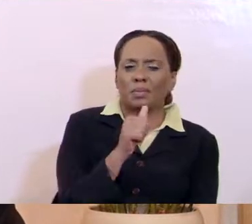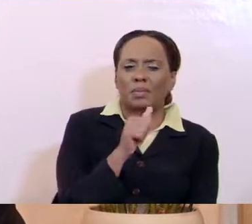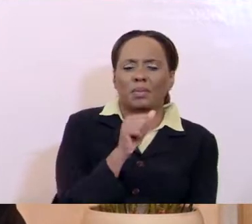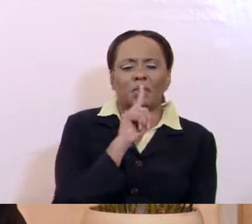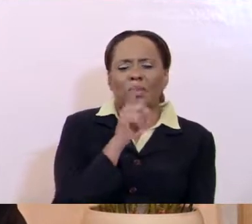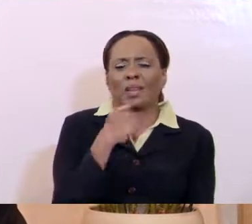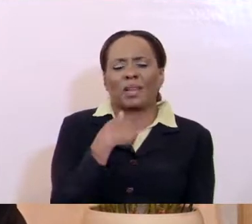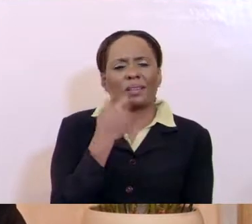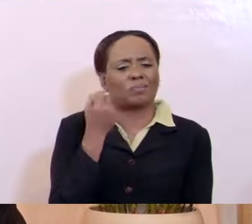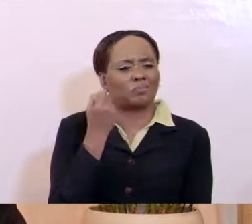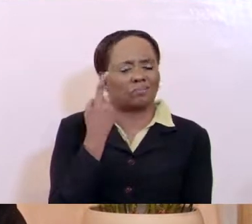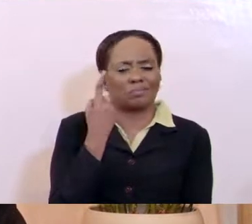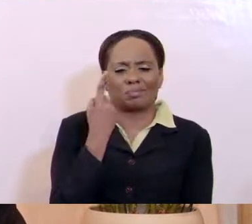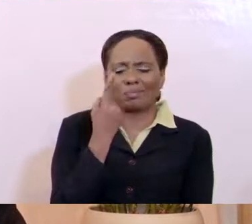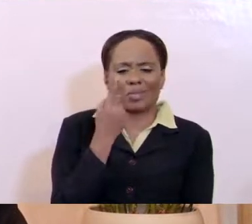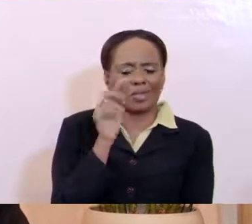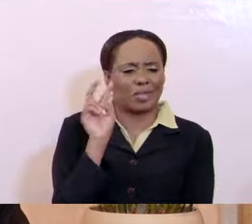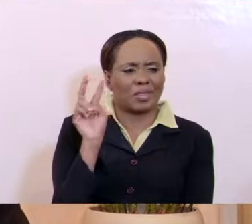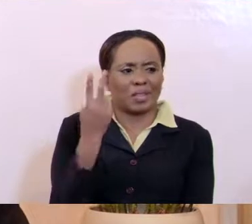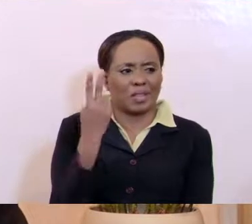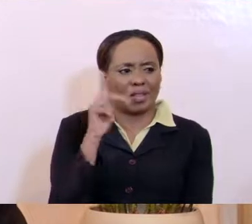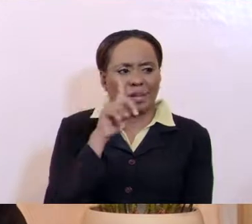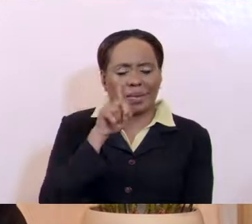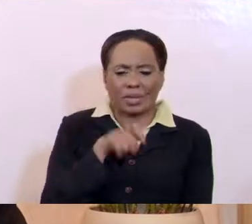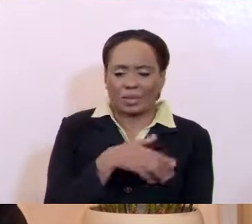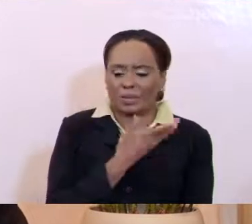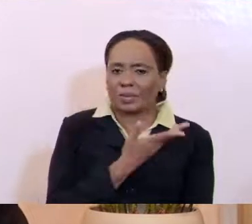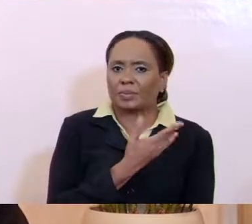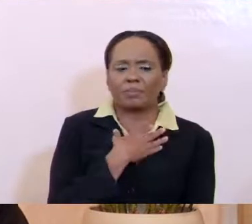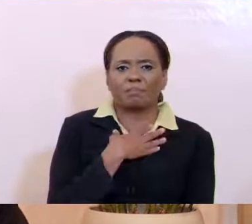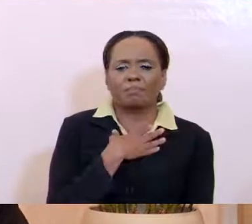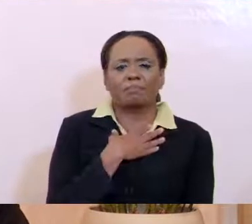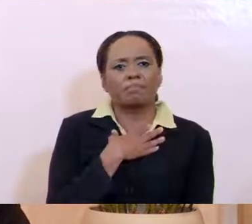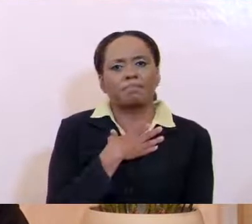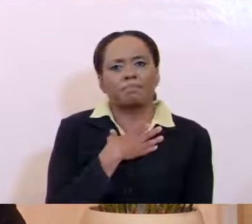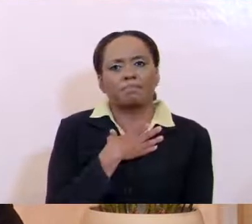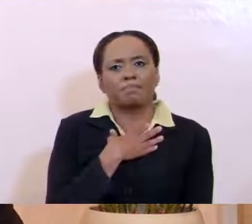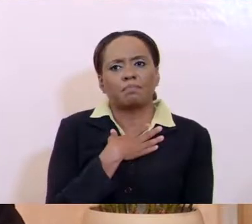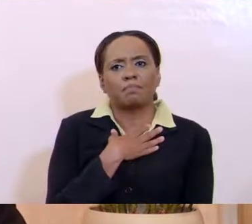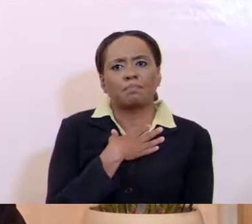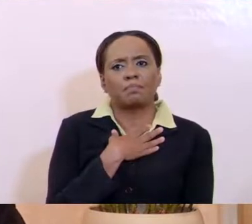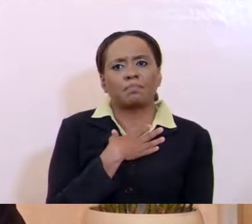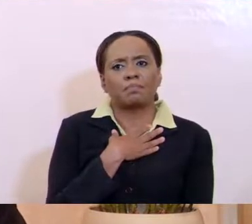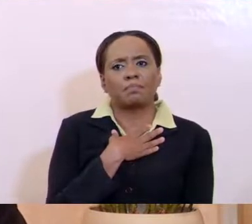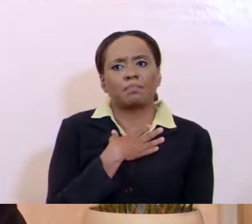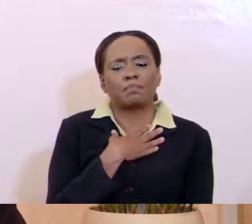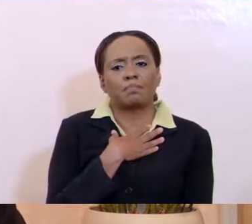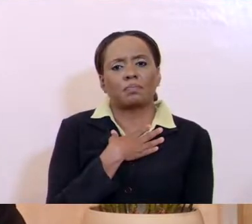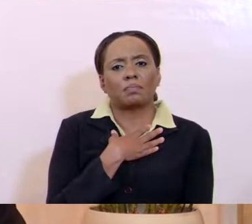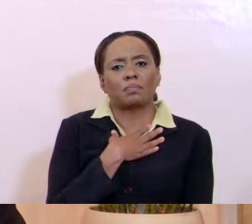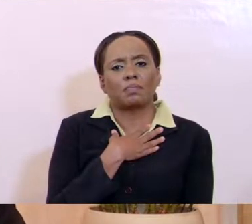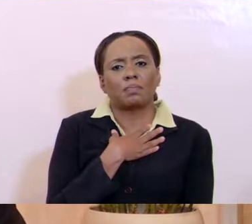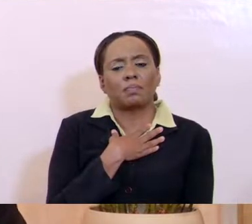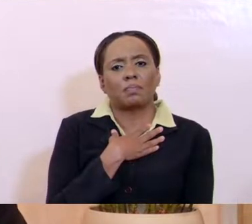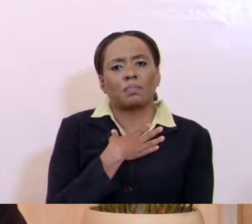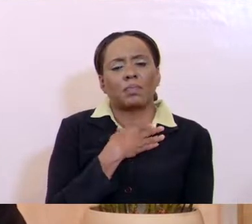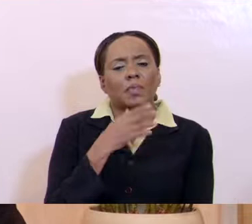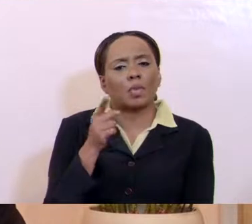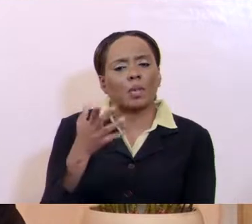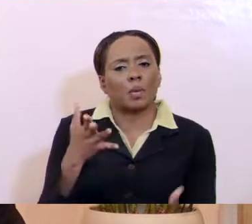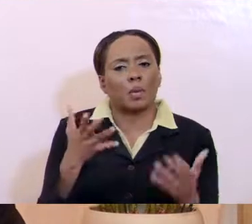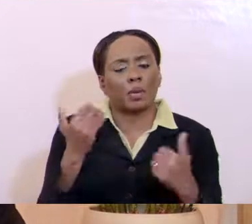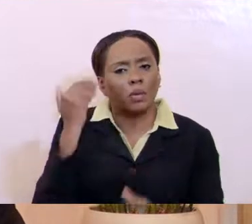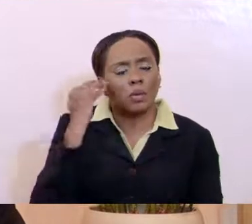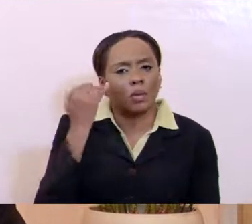your second question. Are you asking whether the COVID unit or the